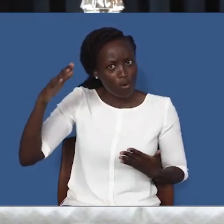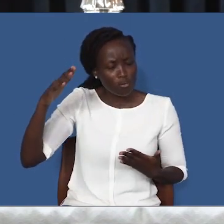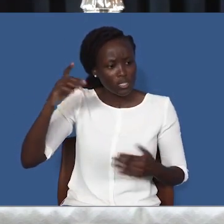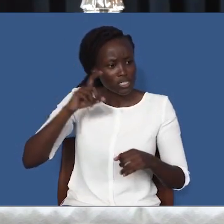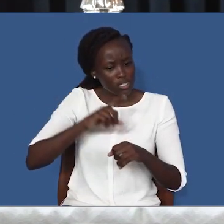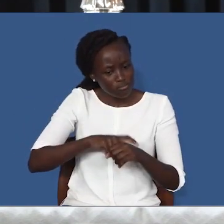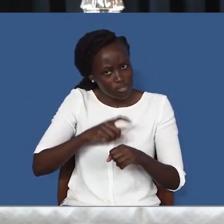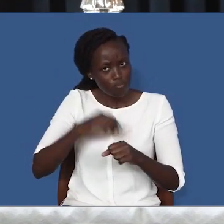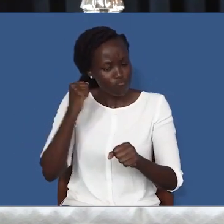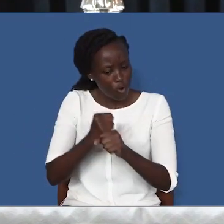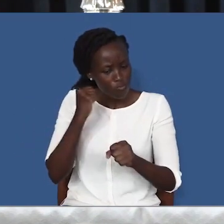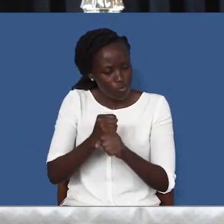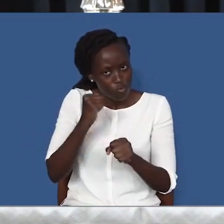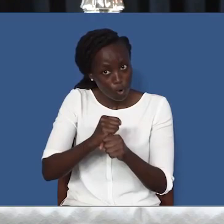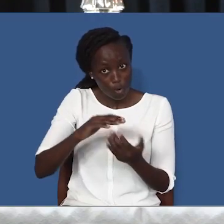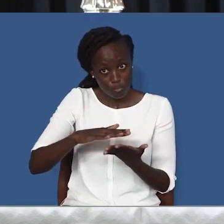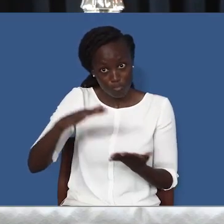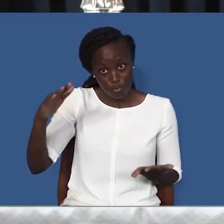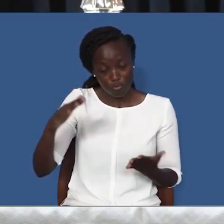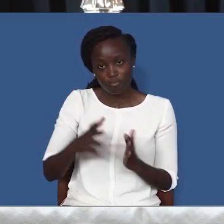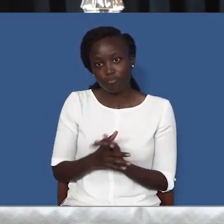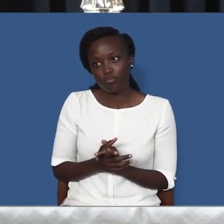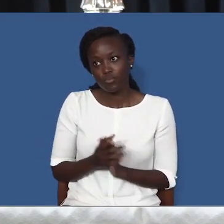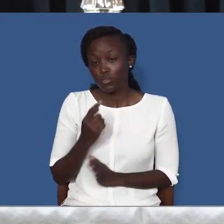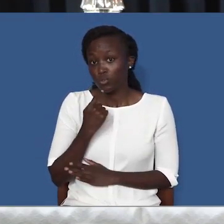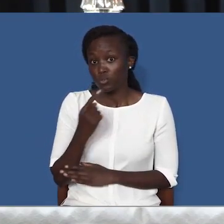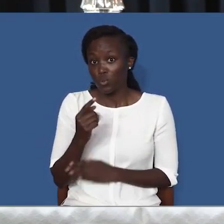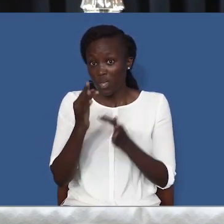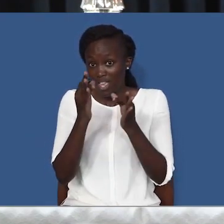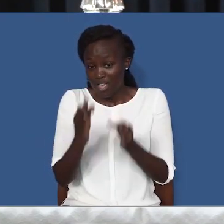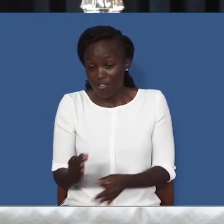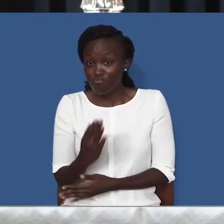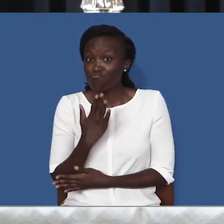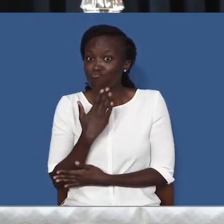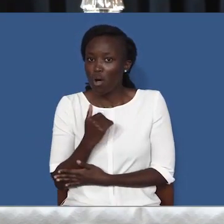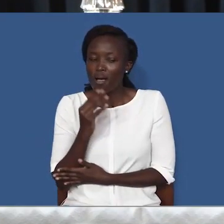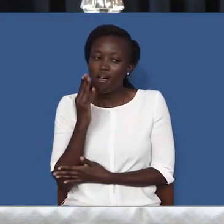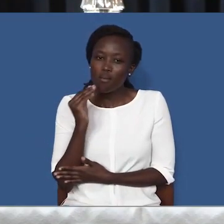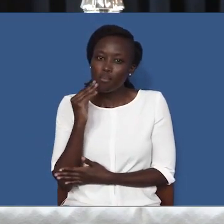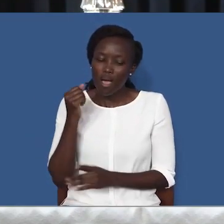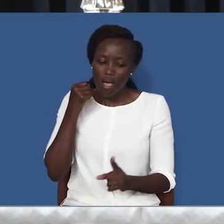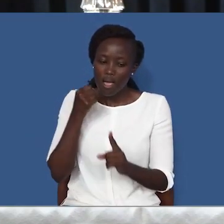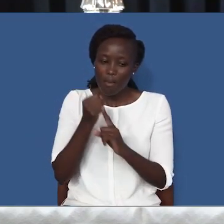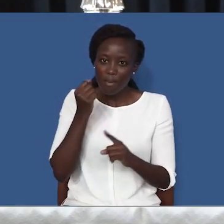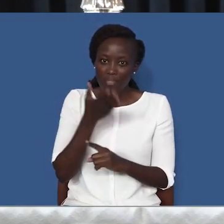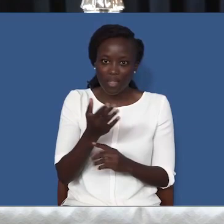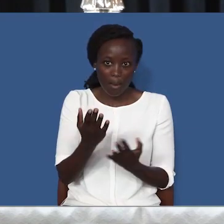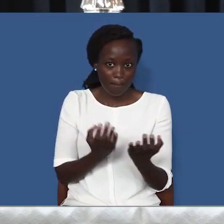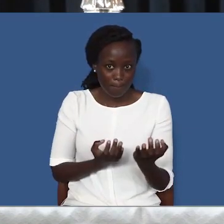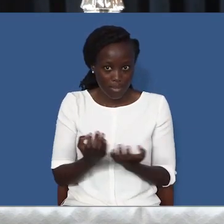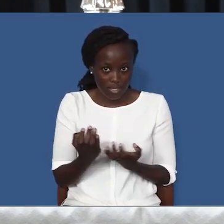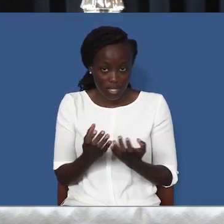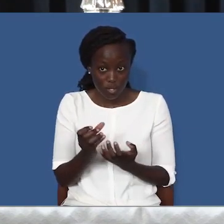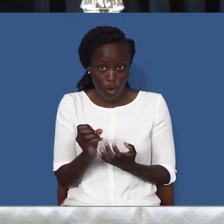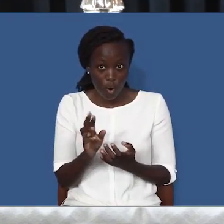output. And for you to be able to experience this kind of impact in your business and in all